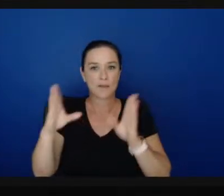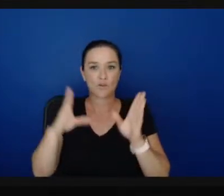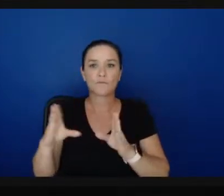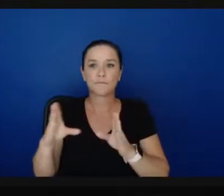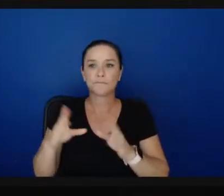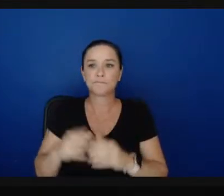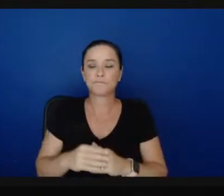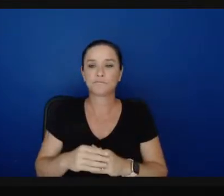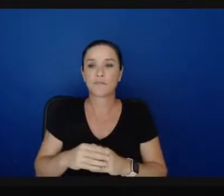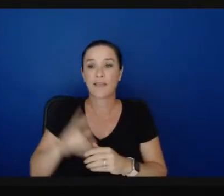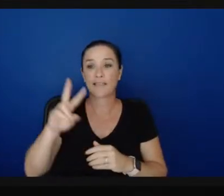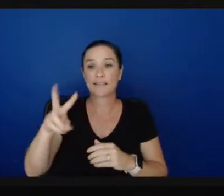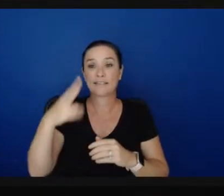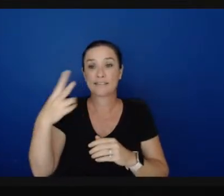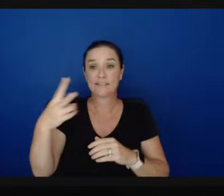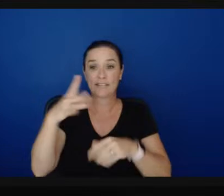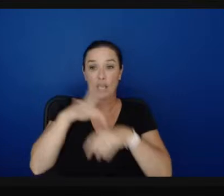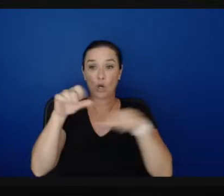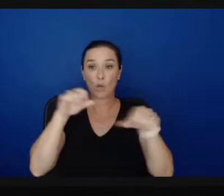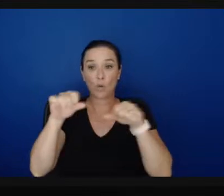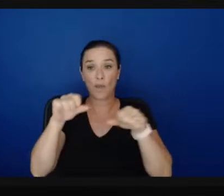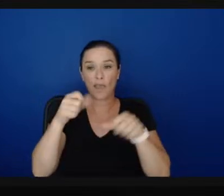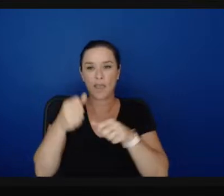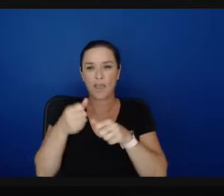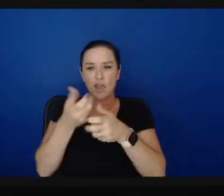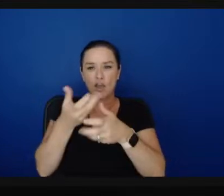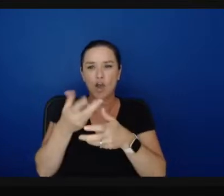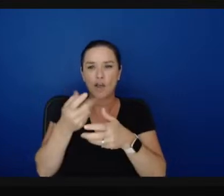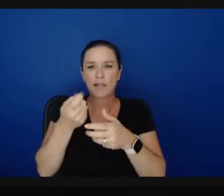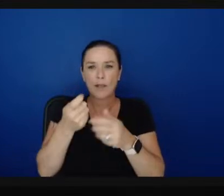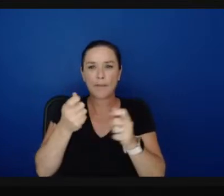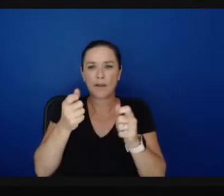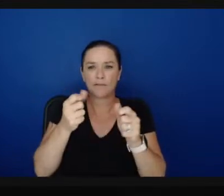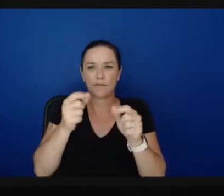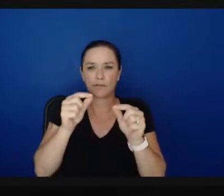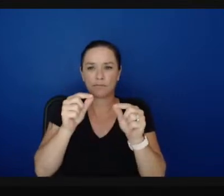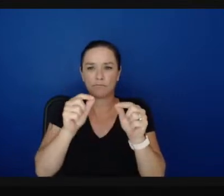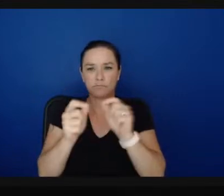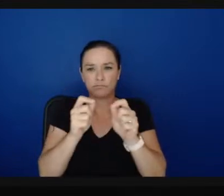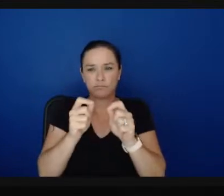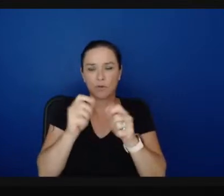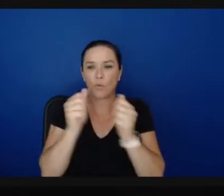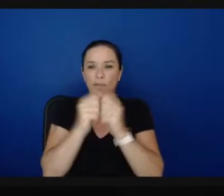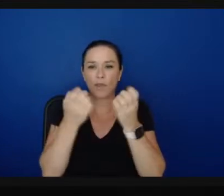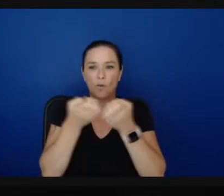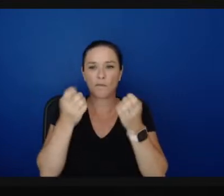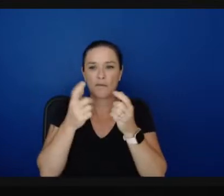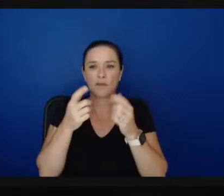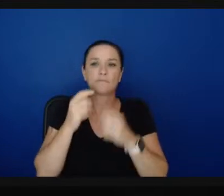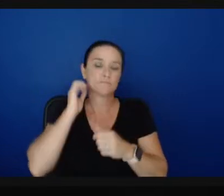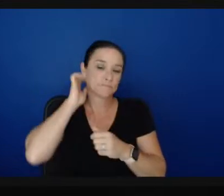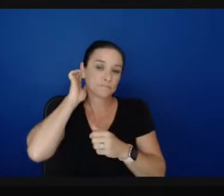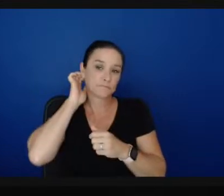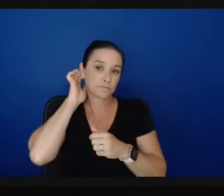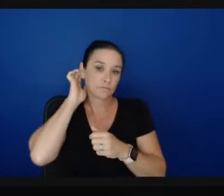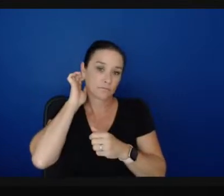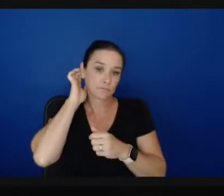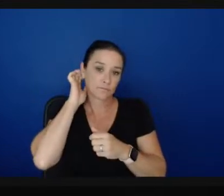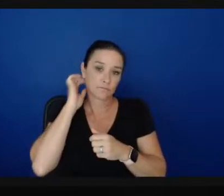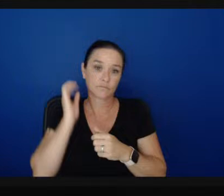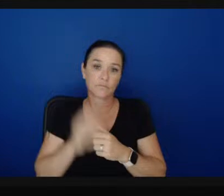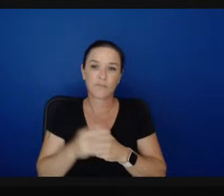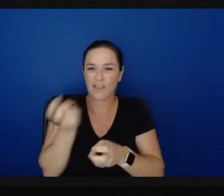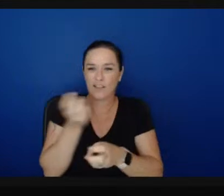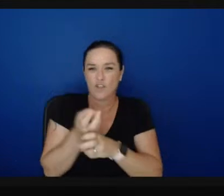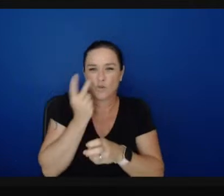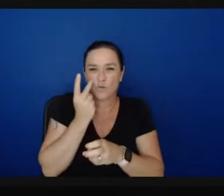And the second earthquake also caused a small offset, smaller than the first, and otherwise hard to